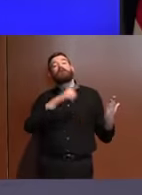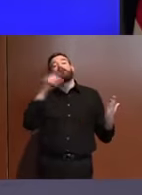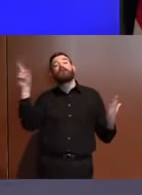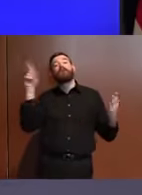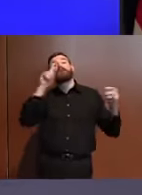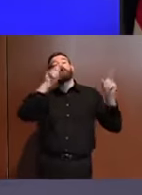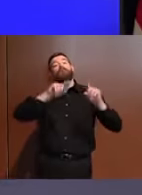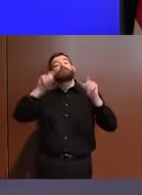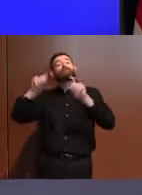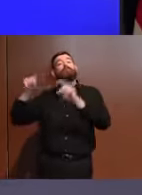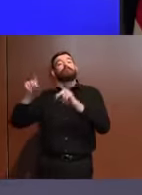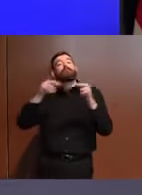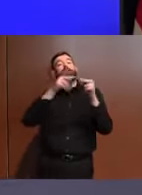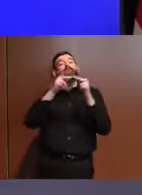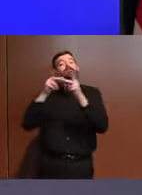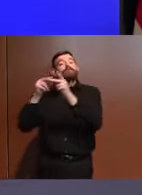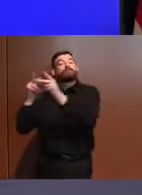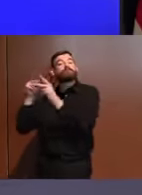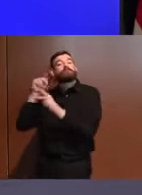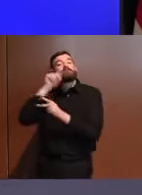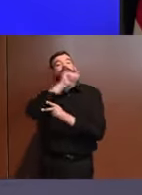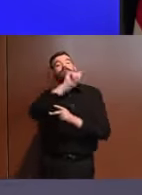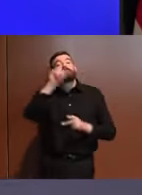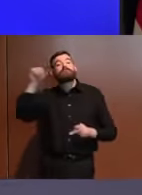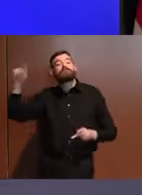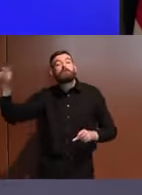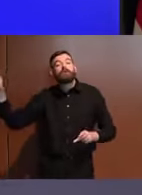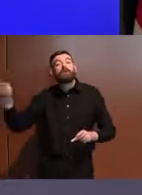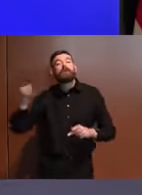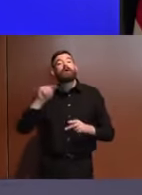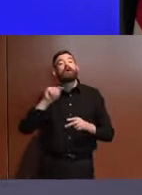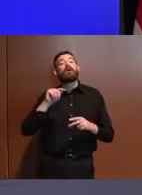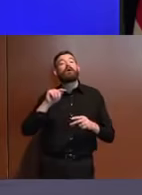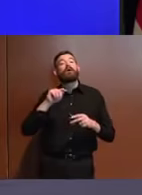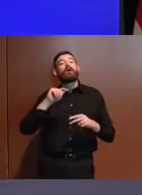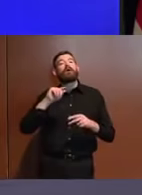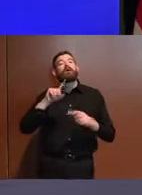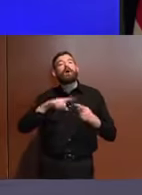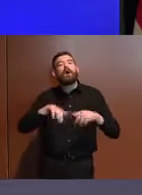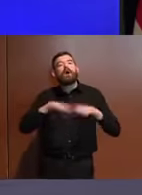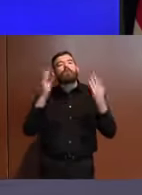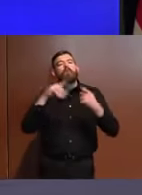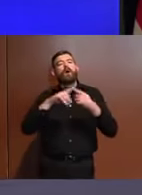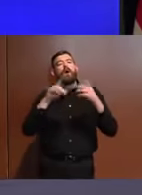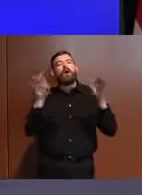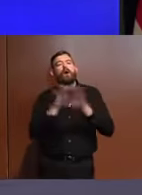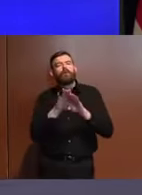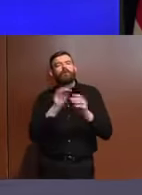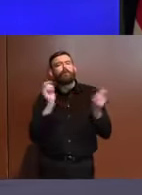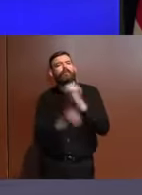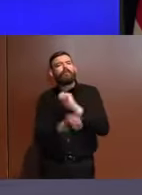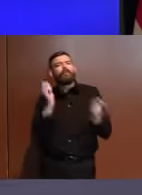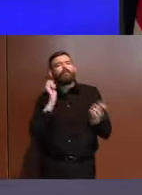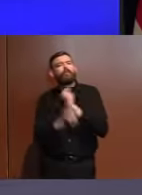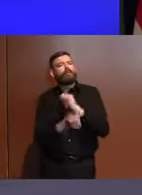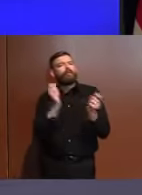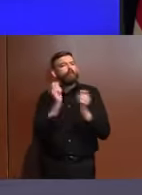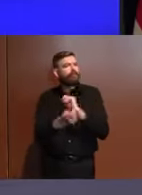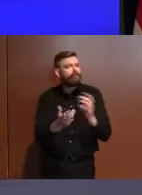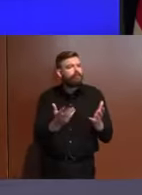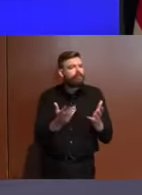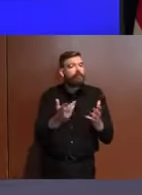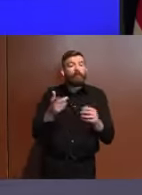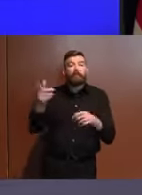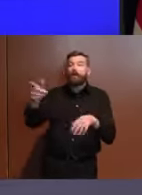FEMA-run testing sites. Was this the plan all along as other sites were opening, that you were going to cut back